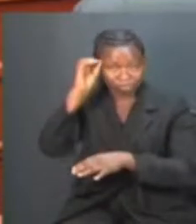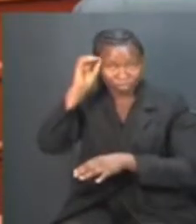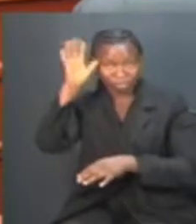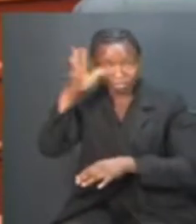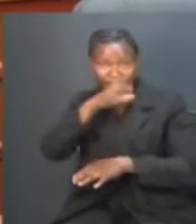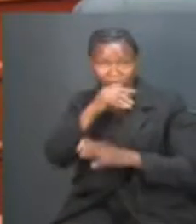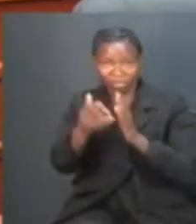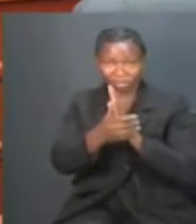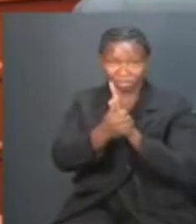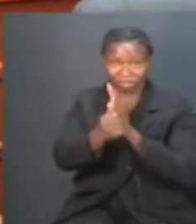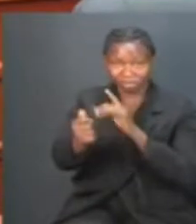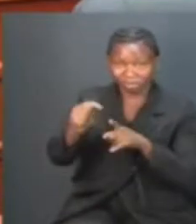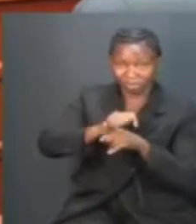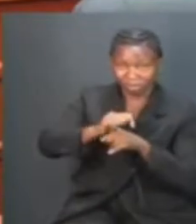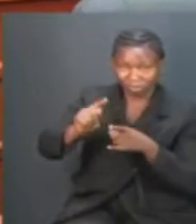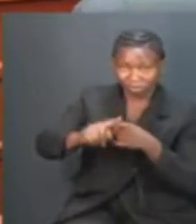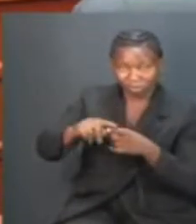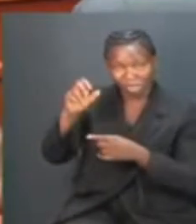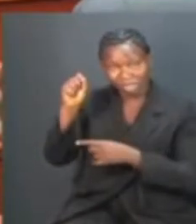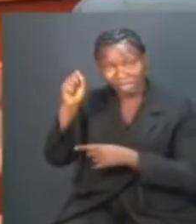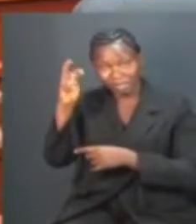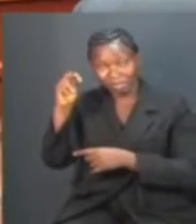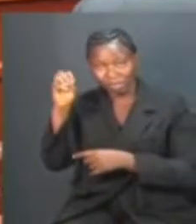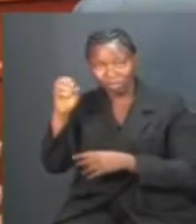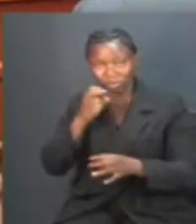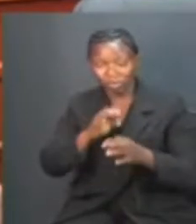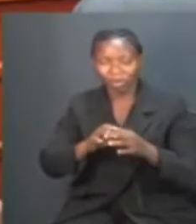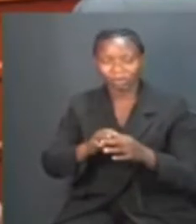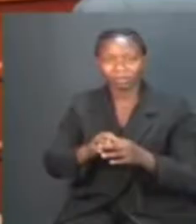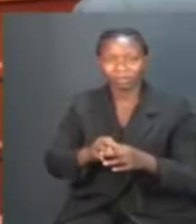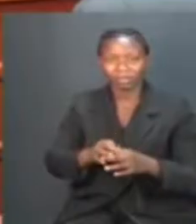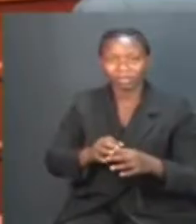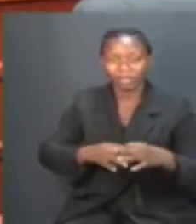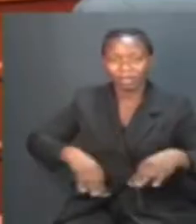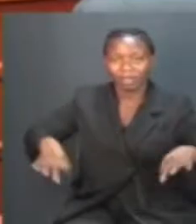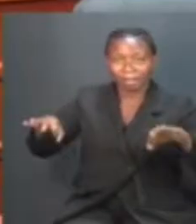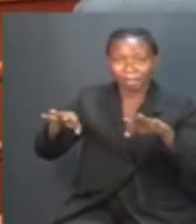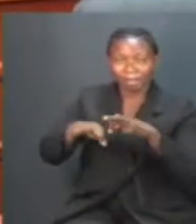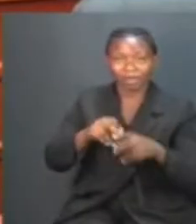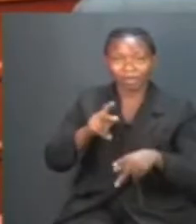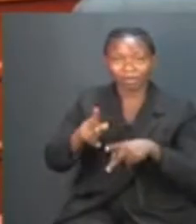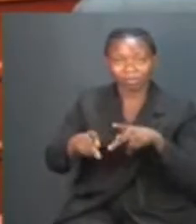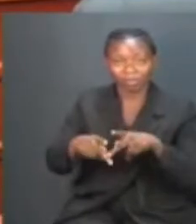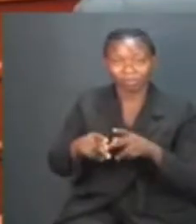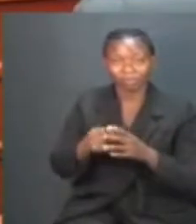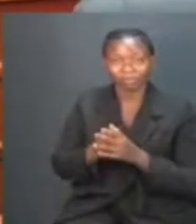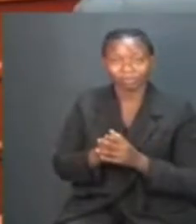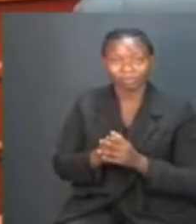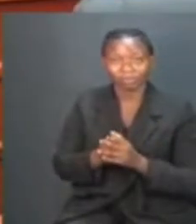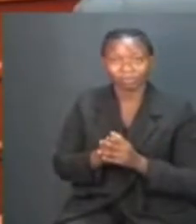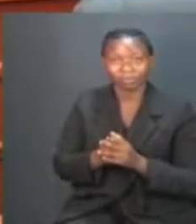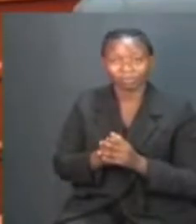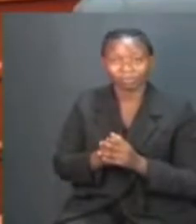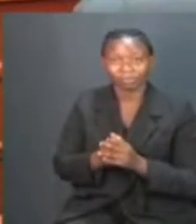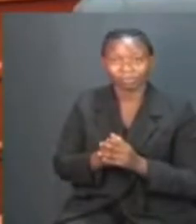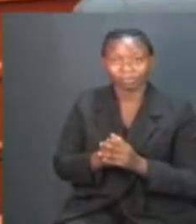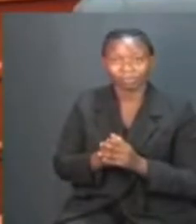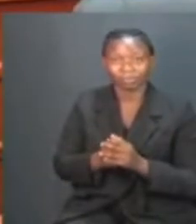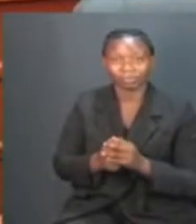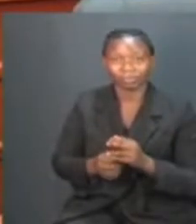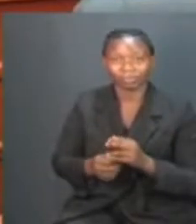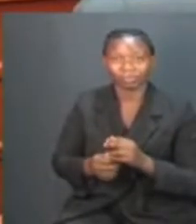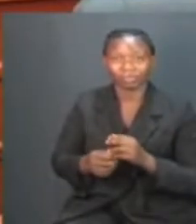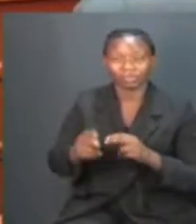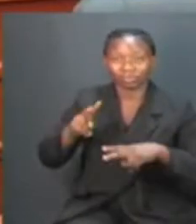skills to SMEs who are the bedrock of our economy, in order for them to double